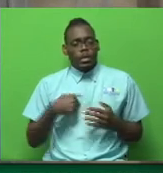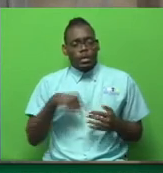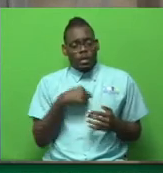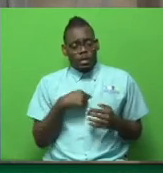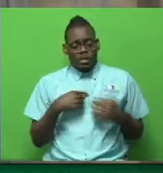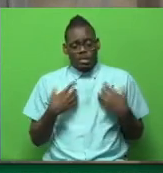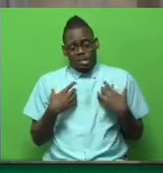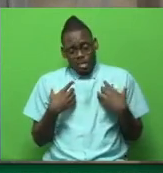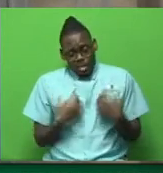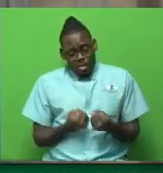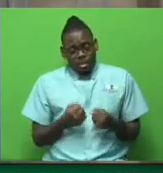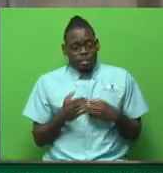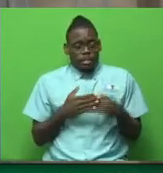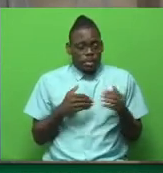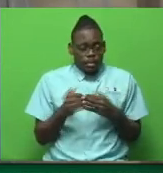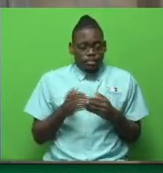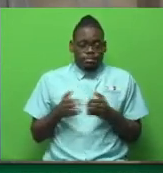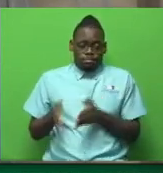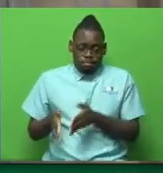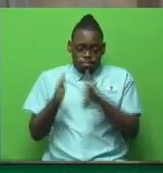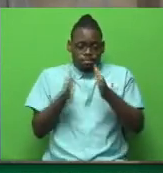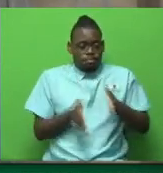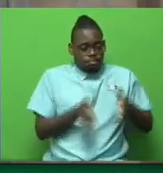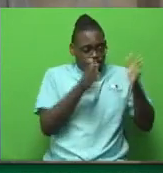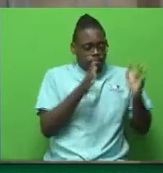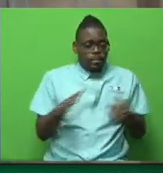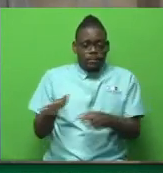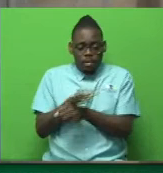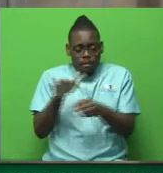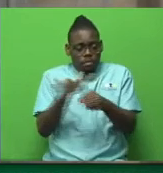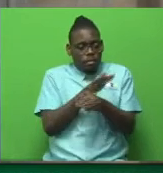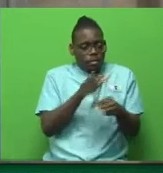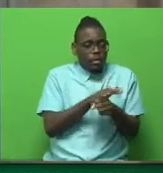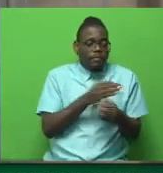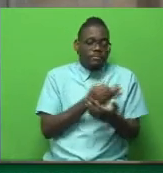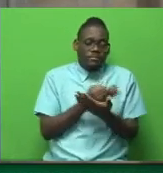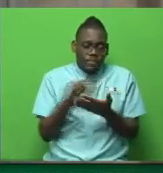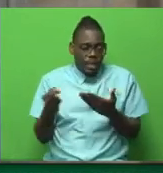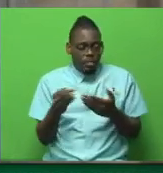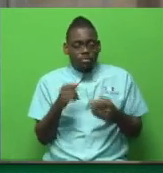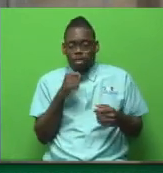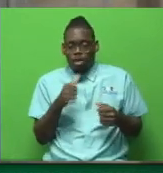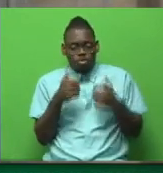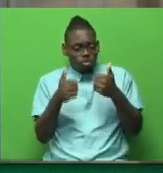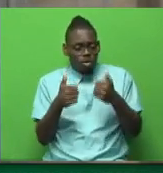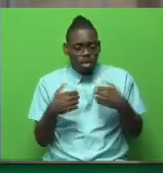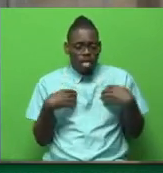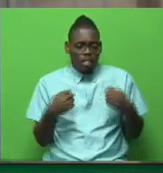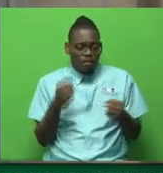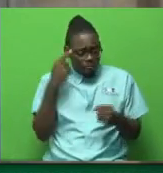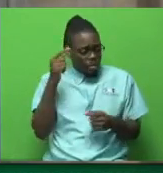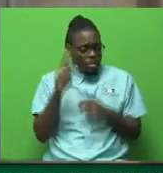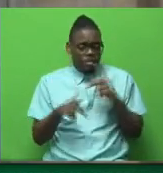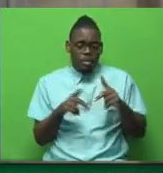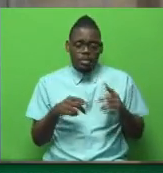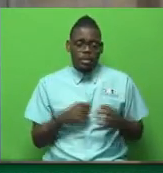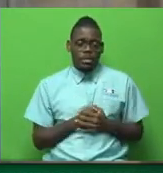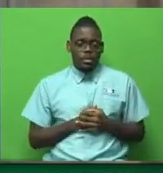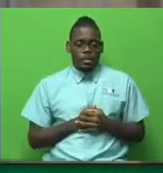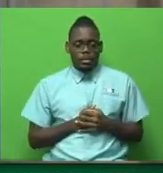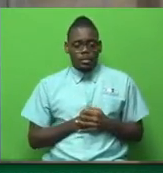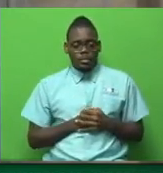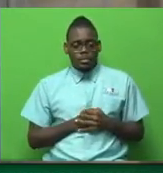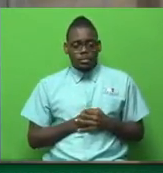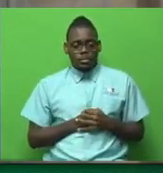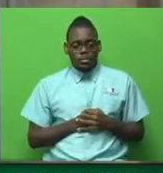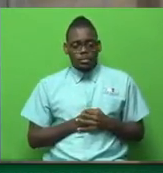overwhelmed there was a systematic failure in delivering Quality Health Care to citizens to